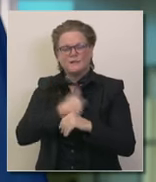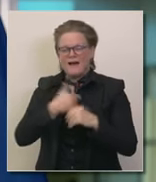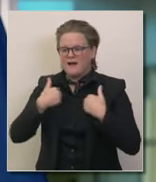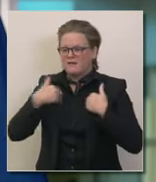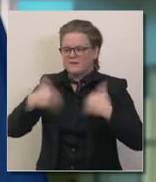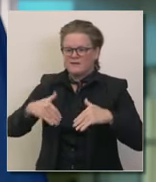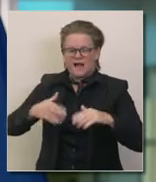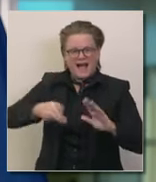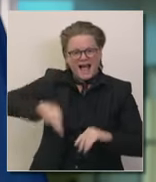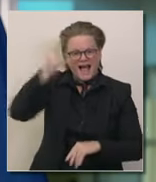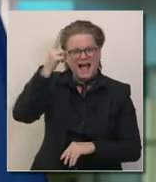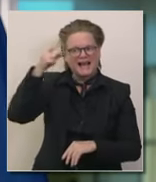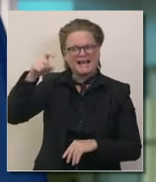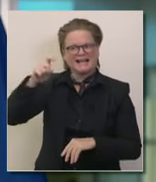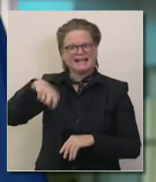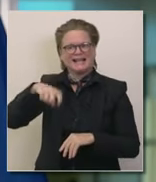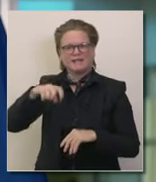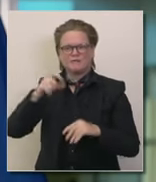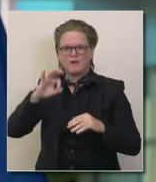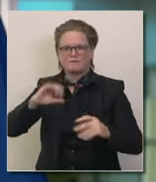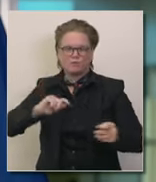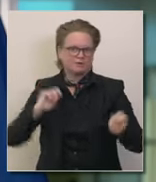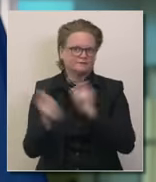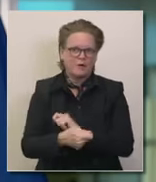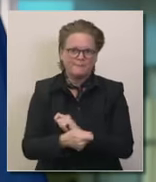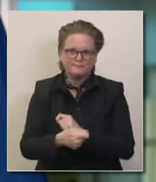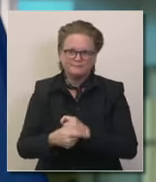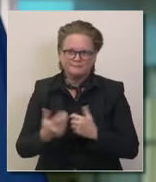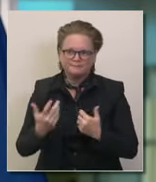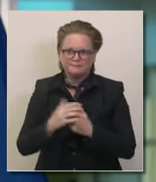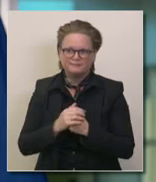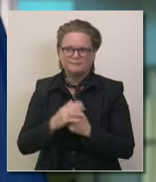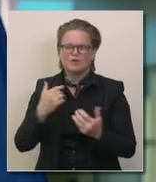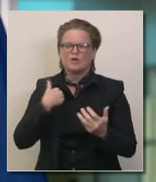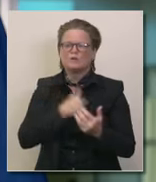we're right there in the beginning and doing everything we can to